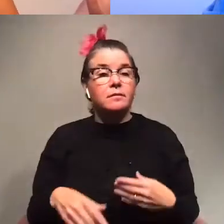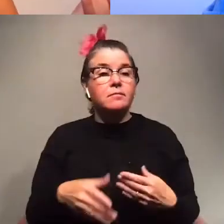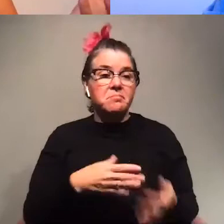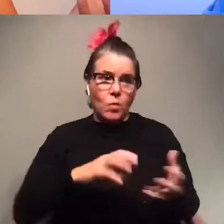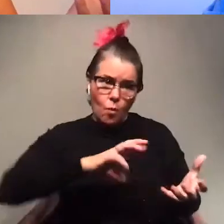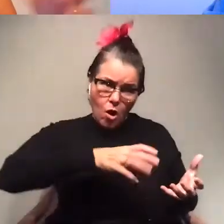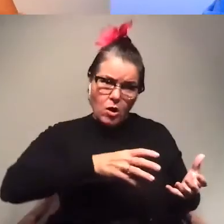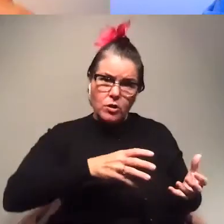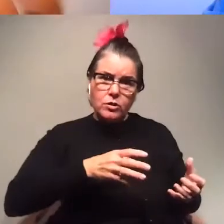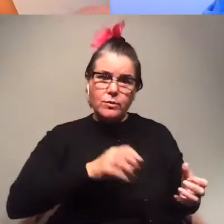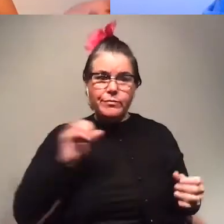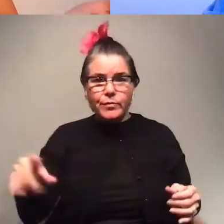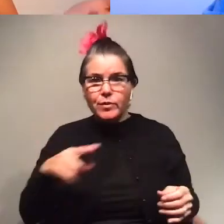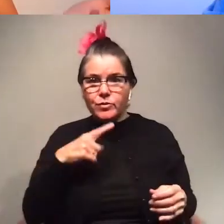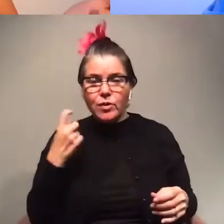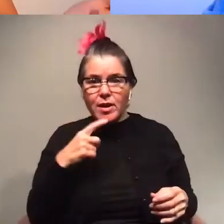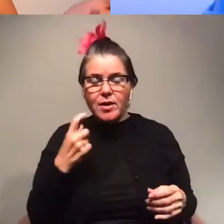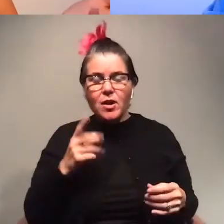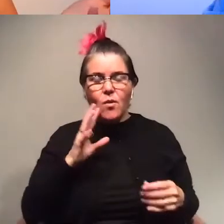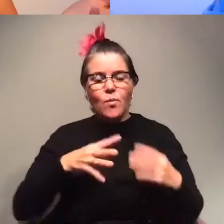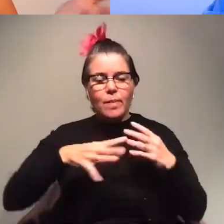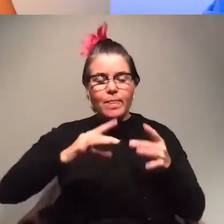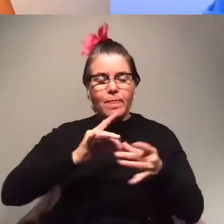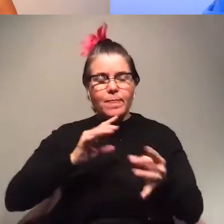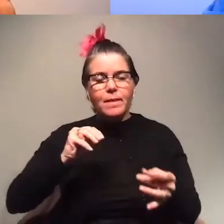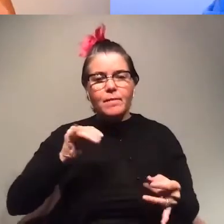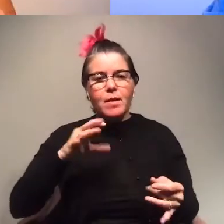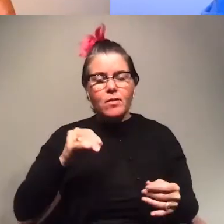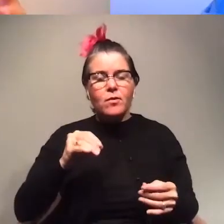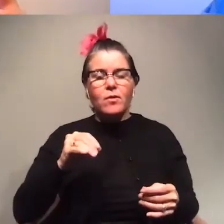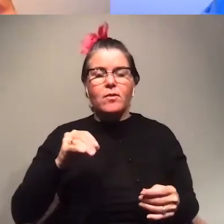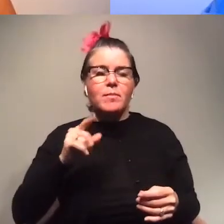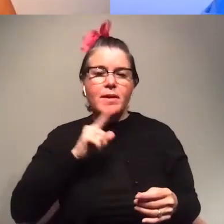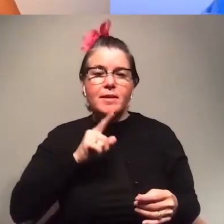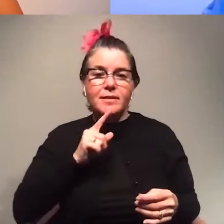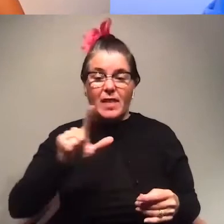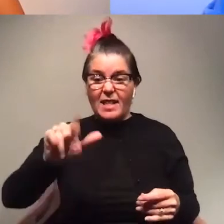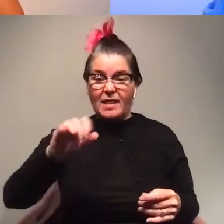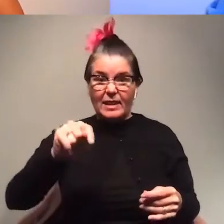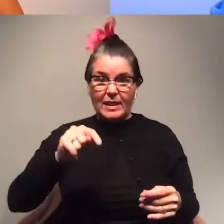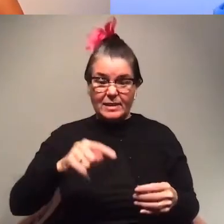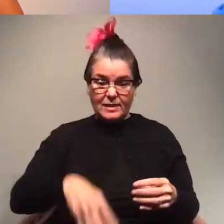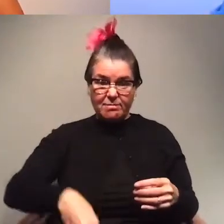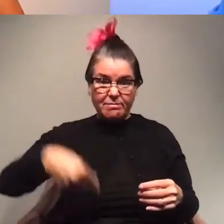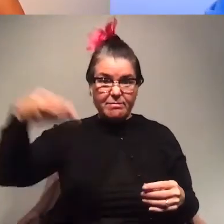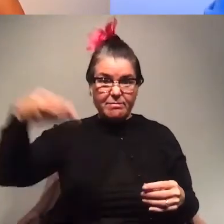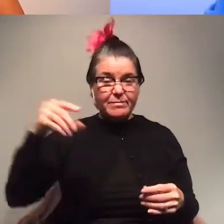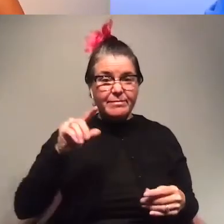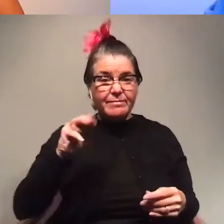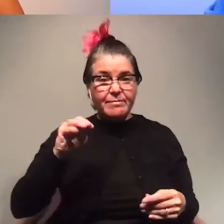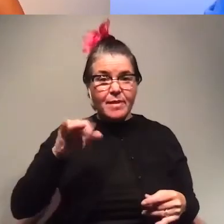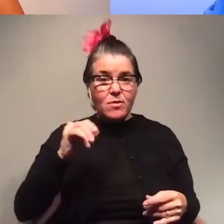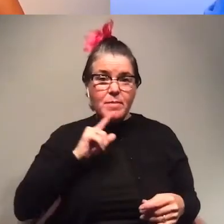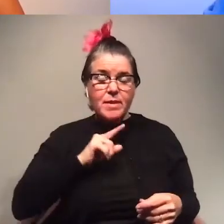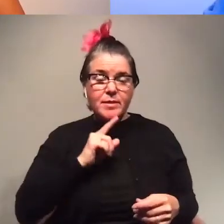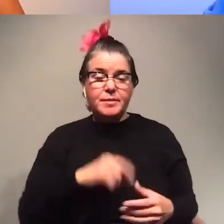then if you throw them in the dryer, they're all emitting some form of microplastics. Your lint is microplastics. So yeah, just